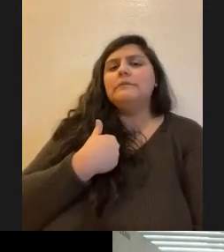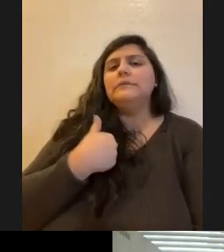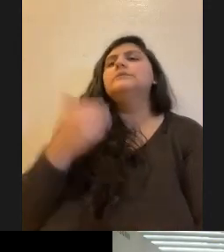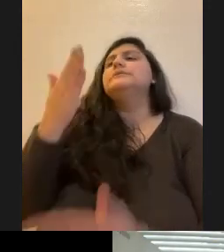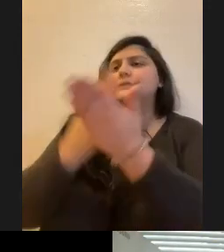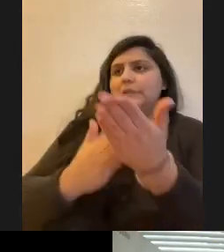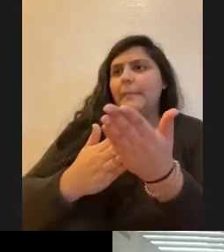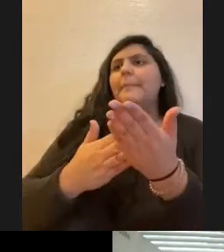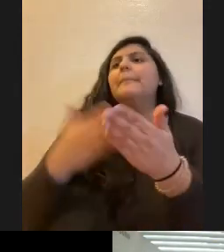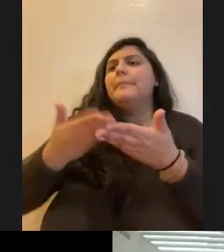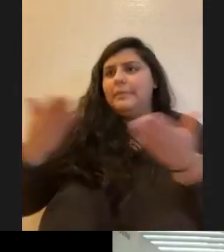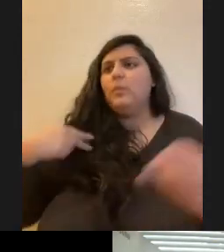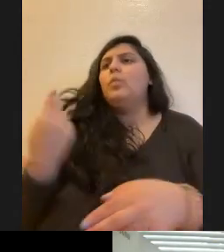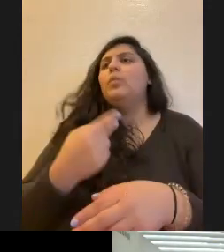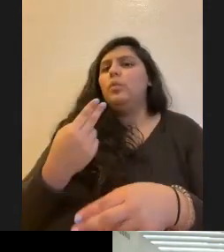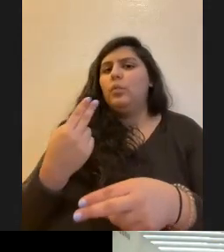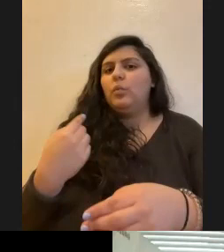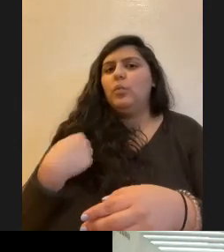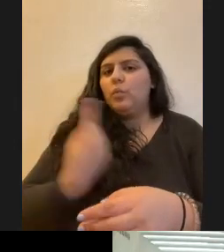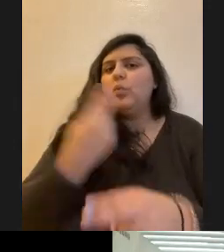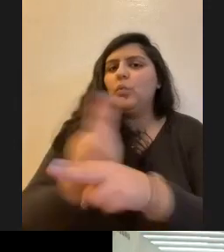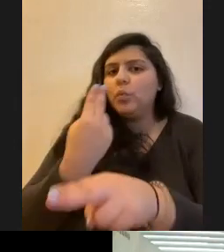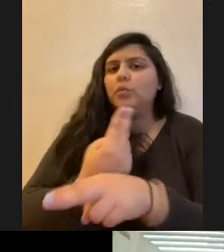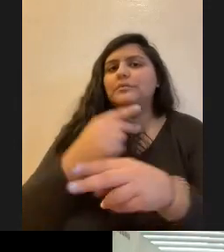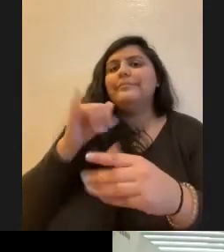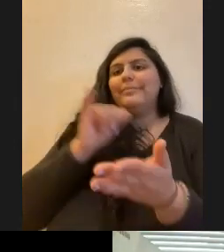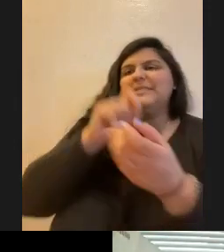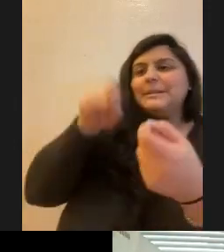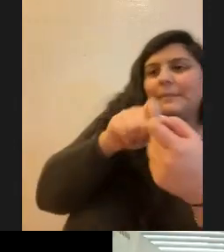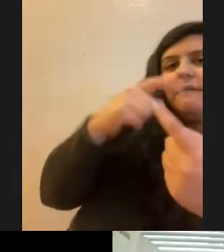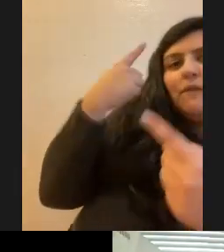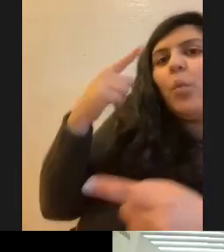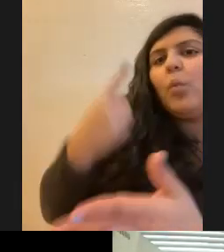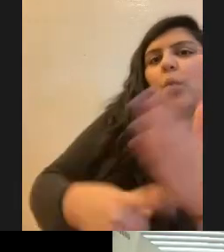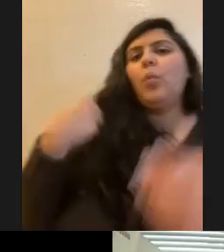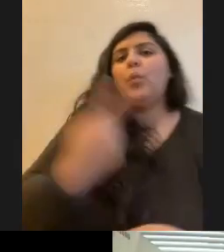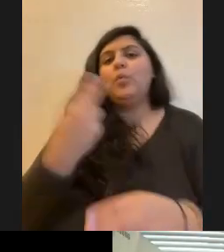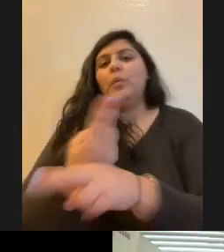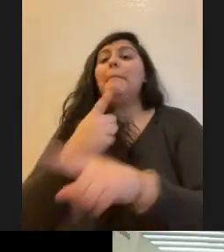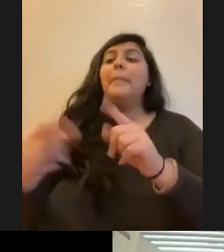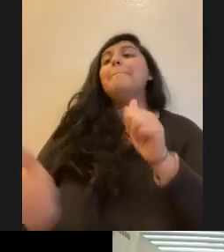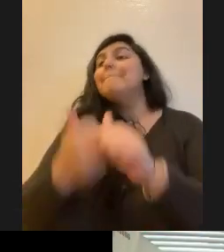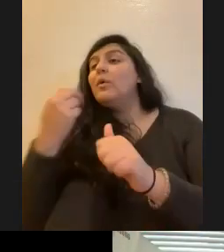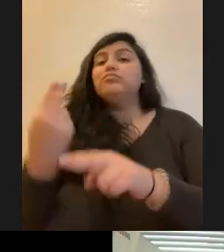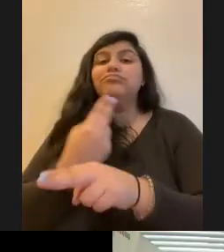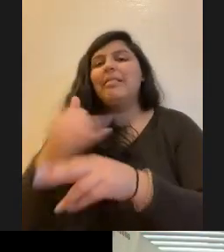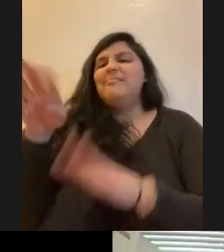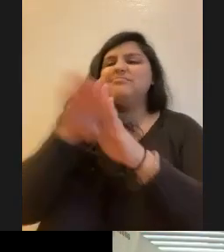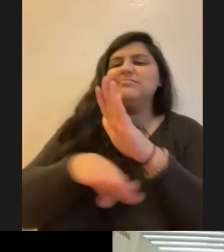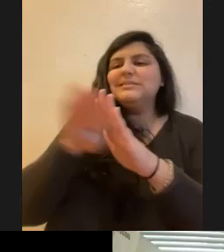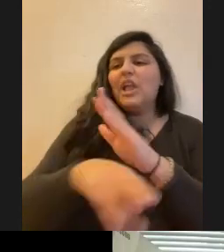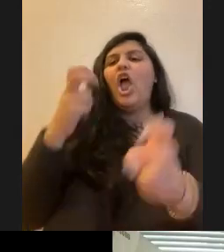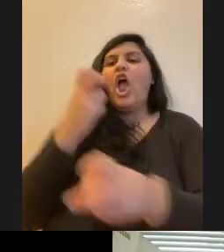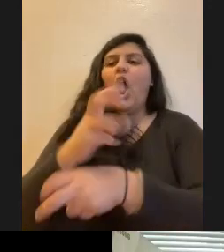materials that we use that are very you know, specialized to what we do, but honestly a lot of what we use is pretty like basic hardware